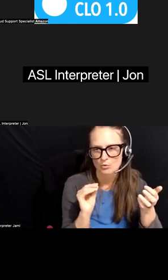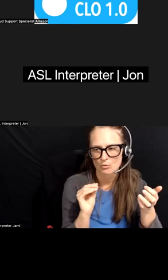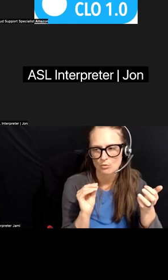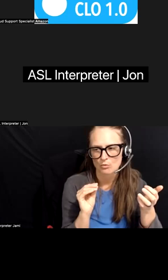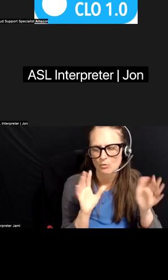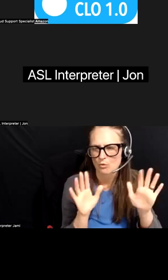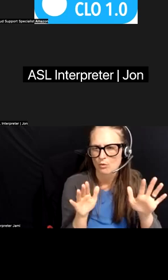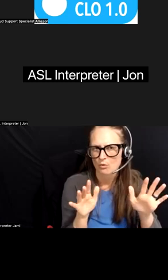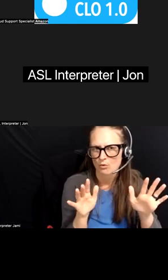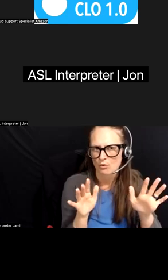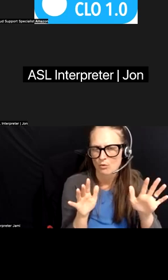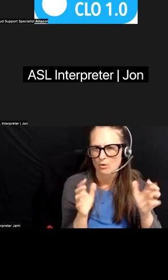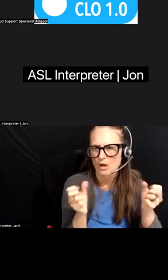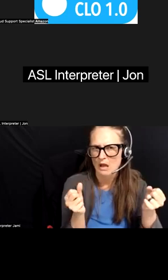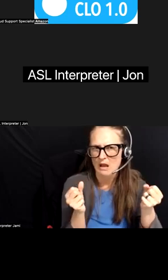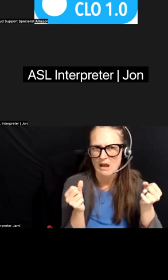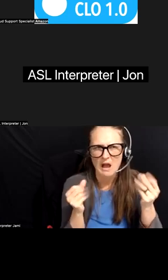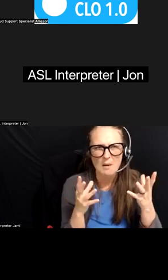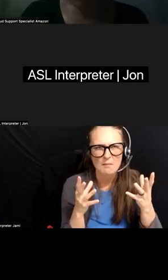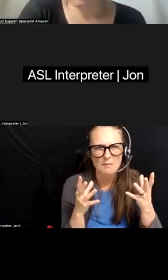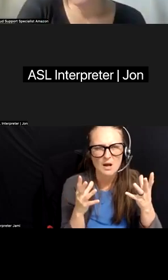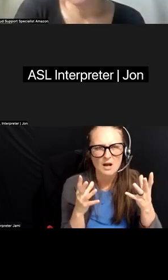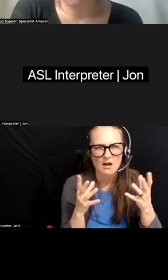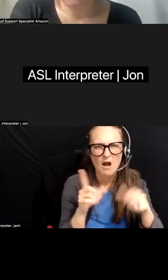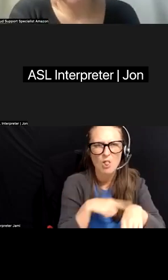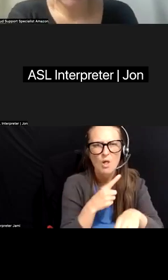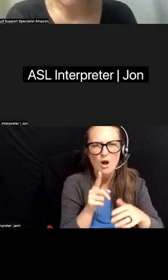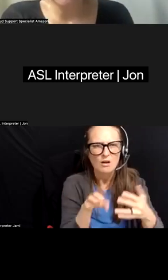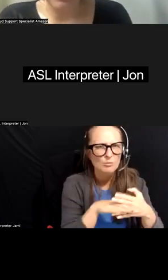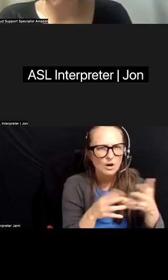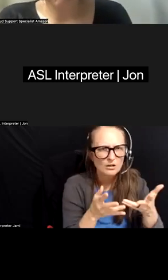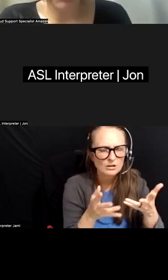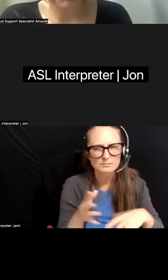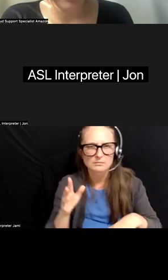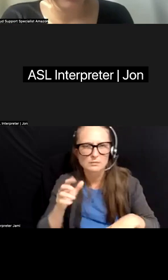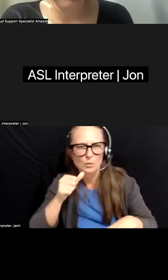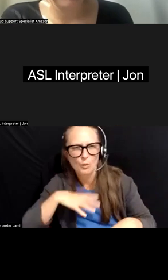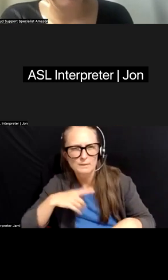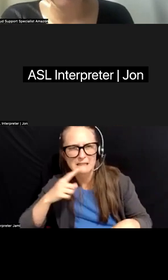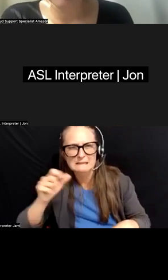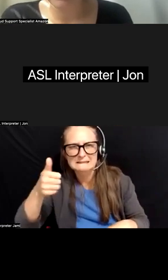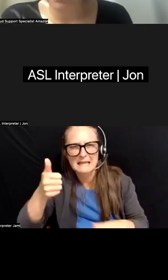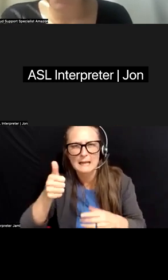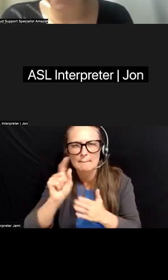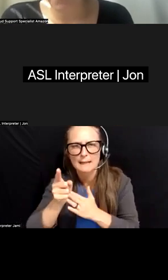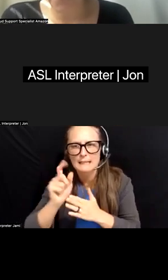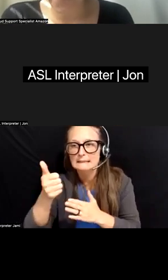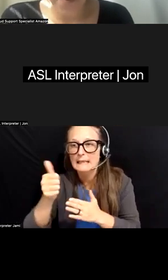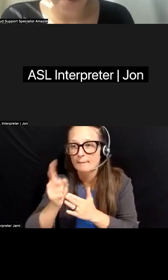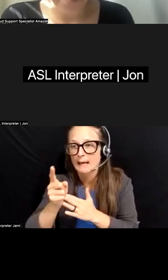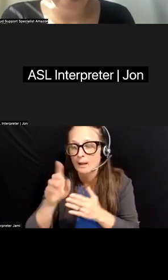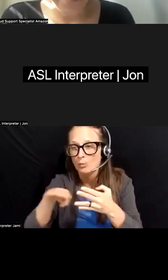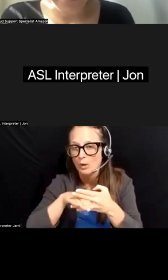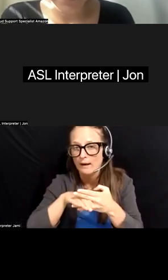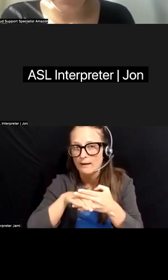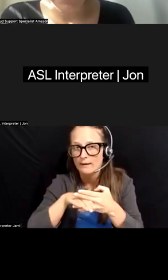how many minute break should we do? Let's do a 10-minute break. 10 minutes. Yeah. Can